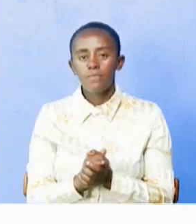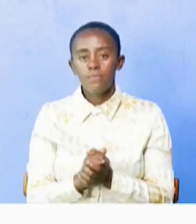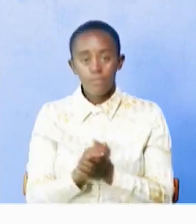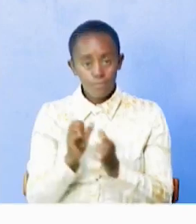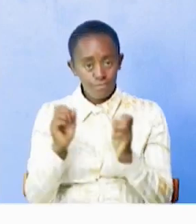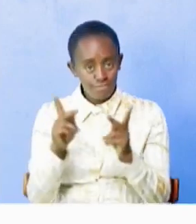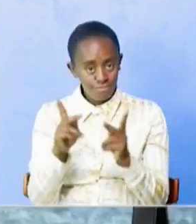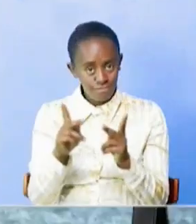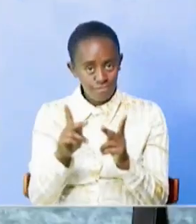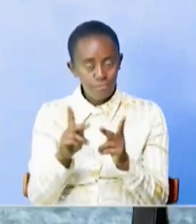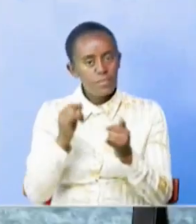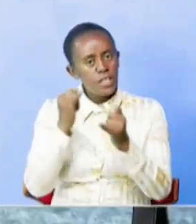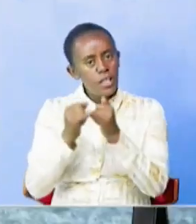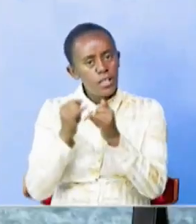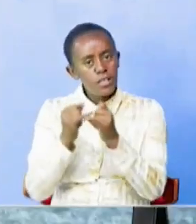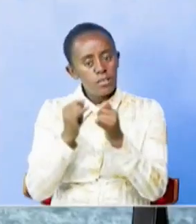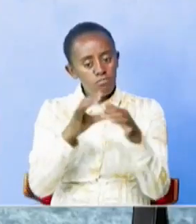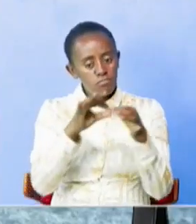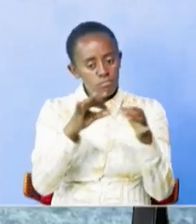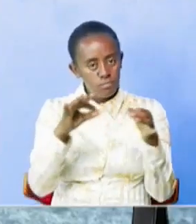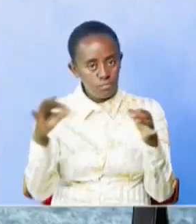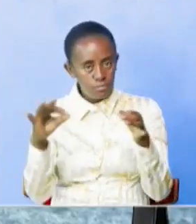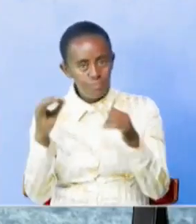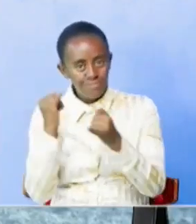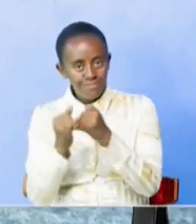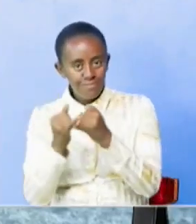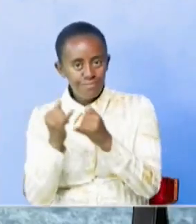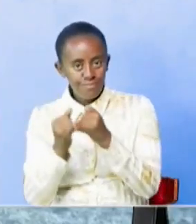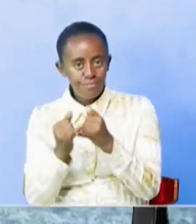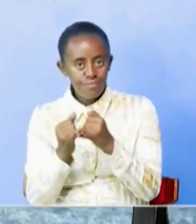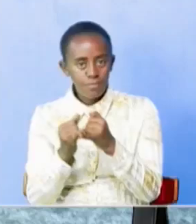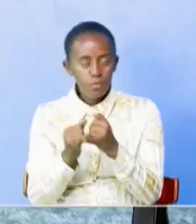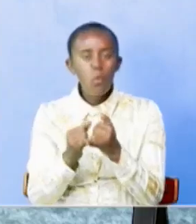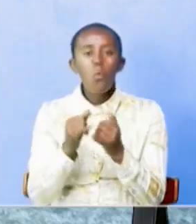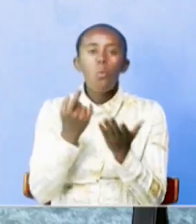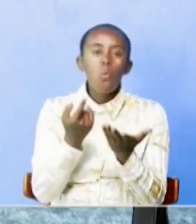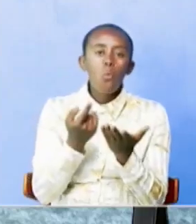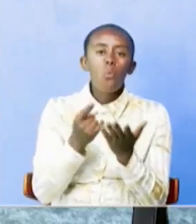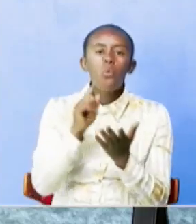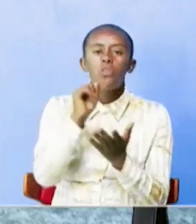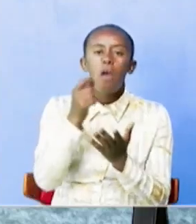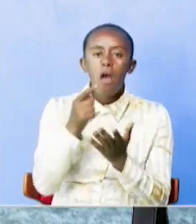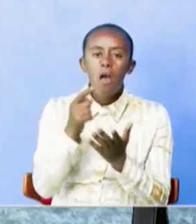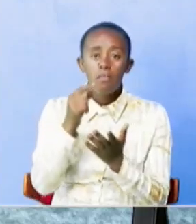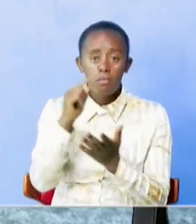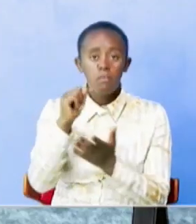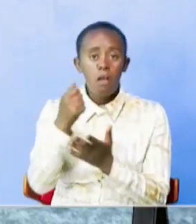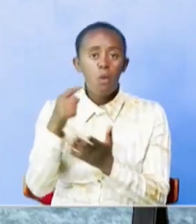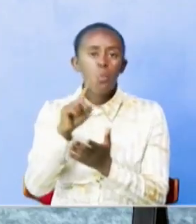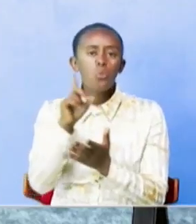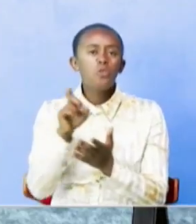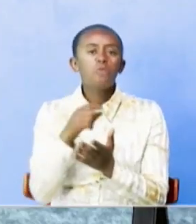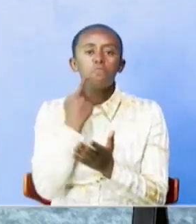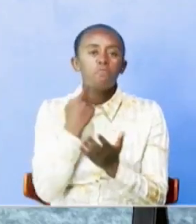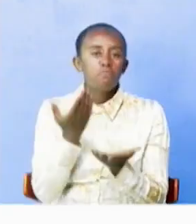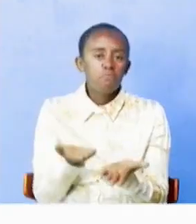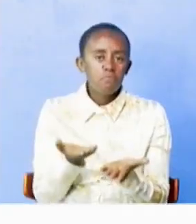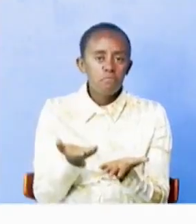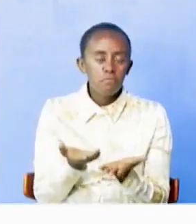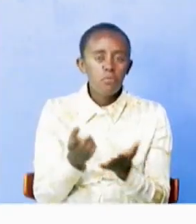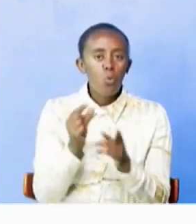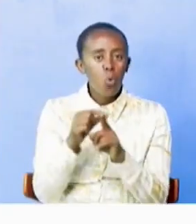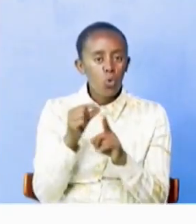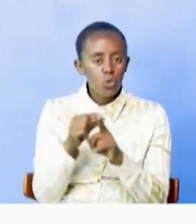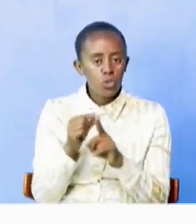Okay? At the end of a statement. What are those tag questions? Let's give an example. Words